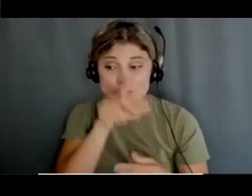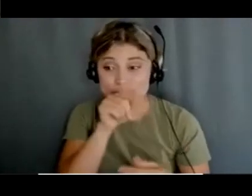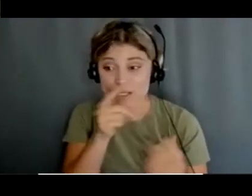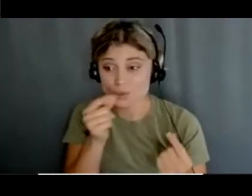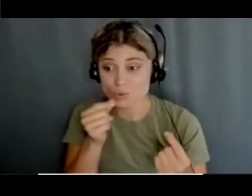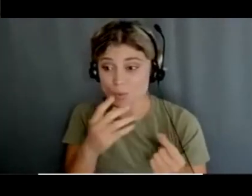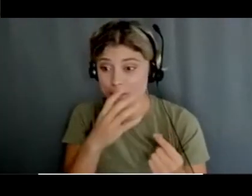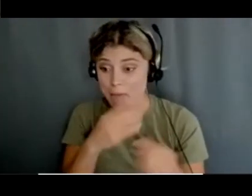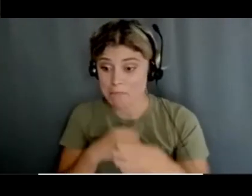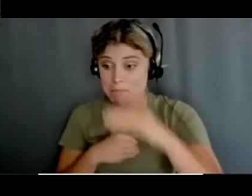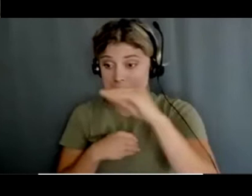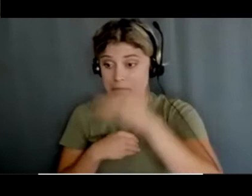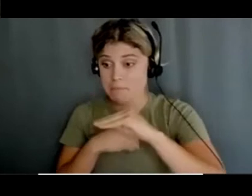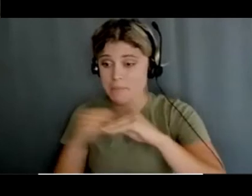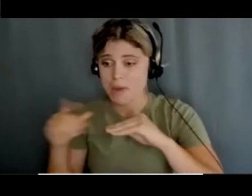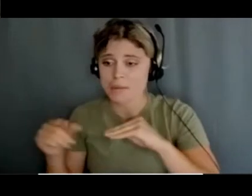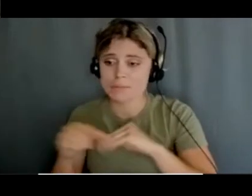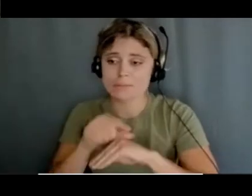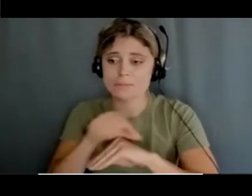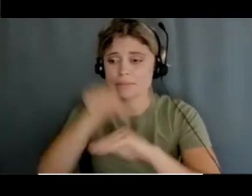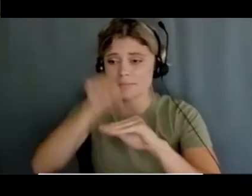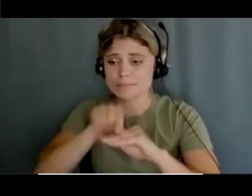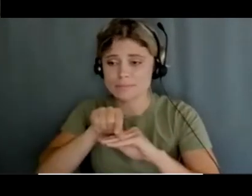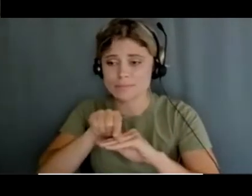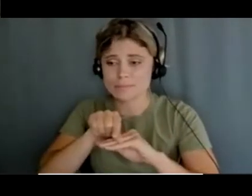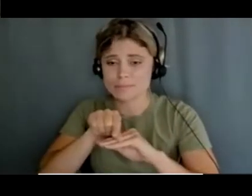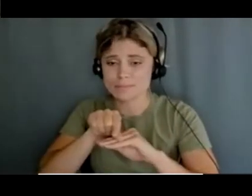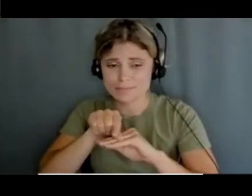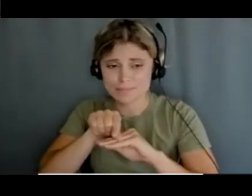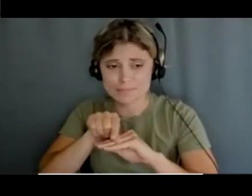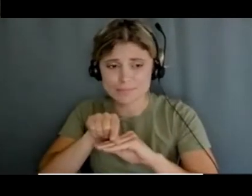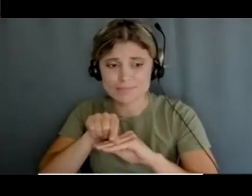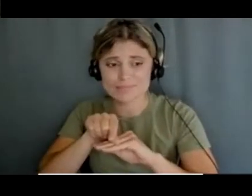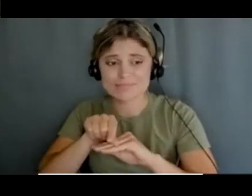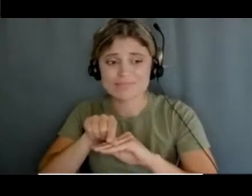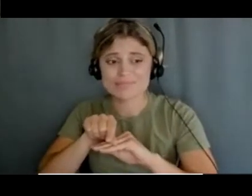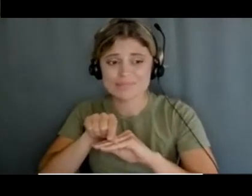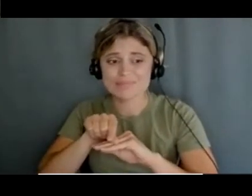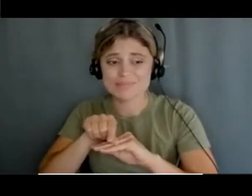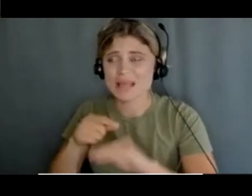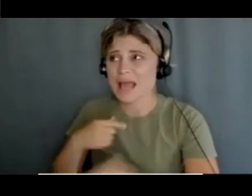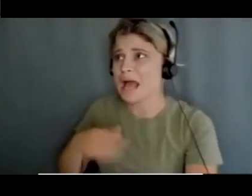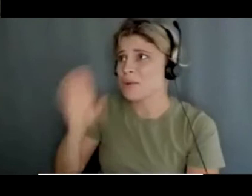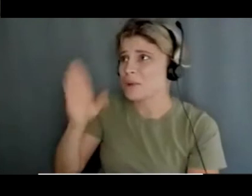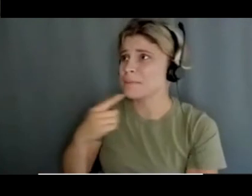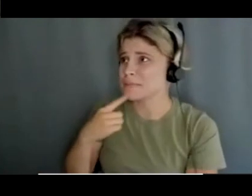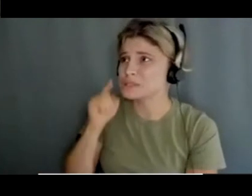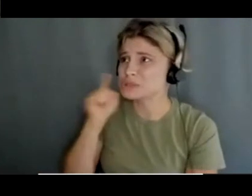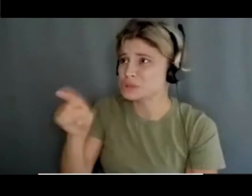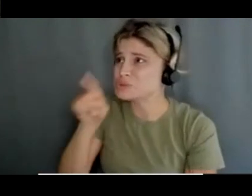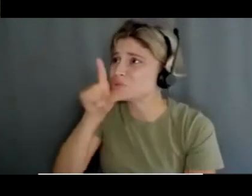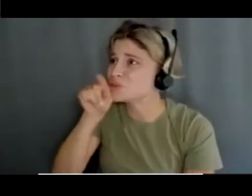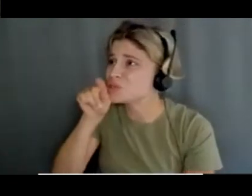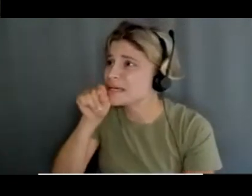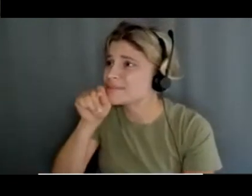her mother's nose. "Now it's time for me to go," said Jessica. "I'll miss you very much, little chicken.